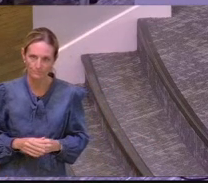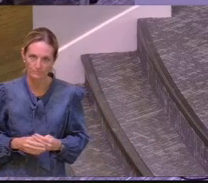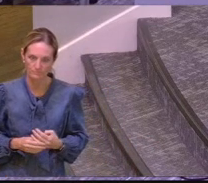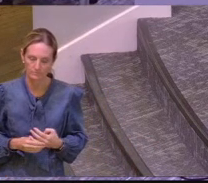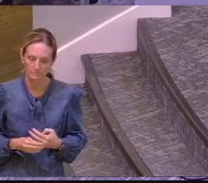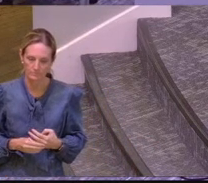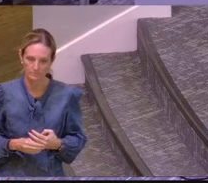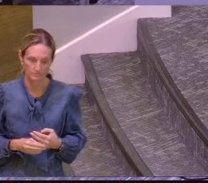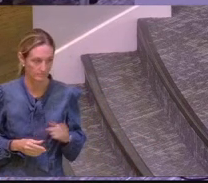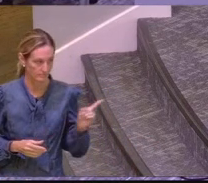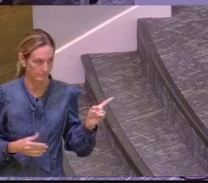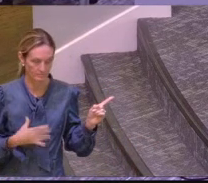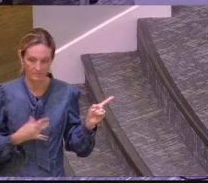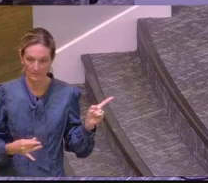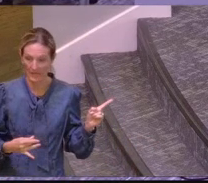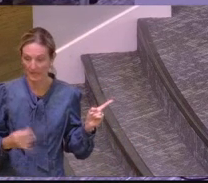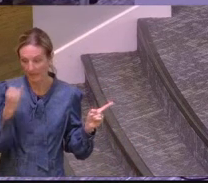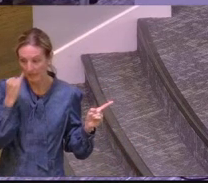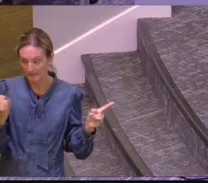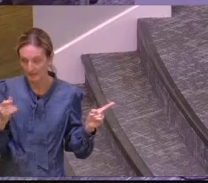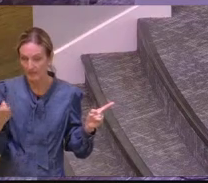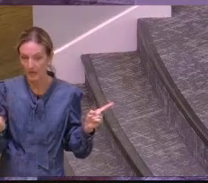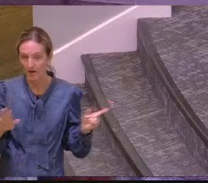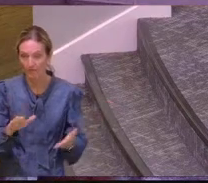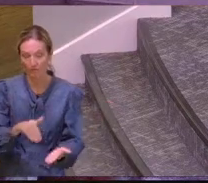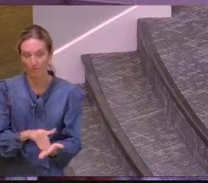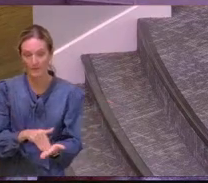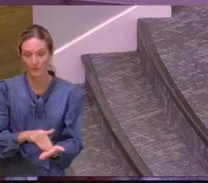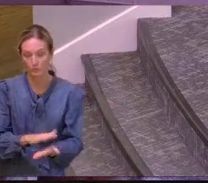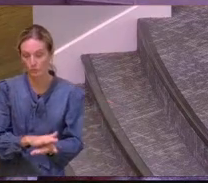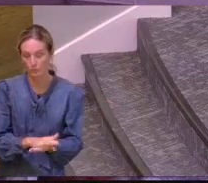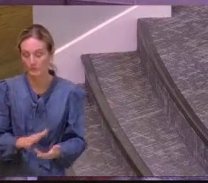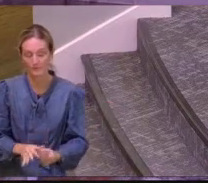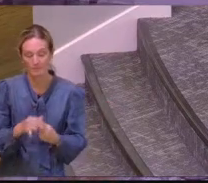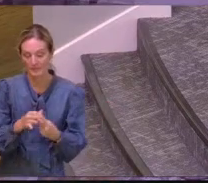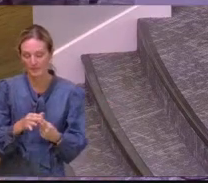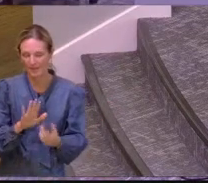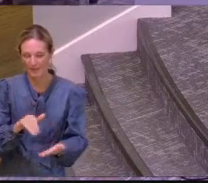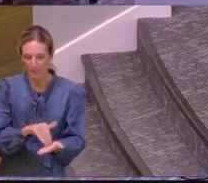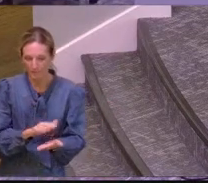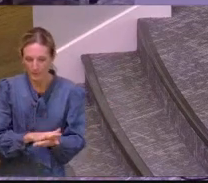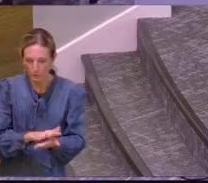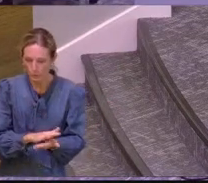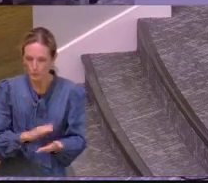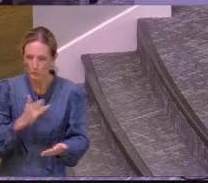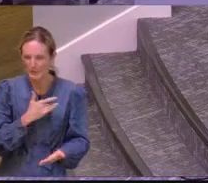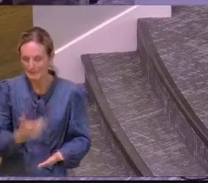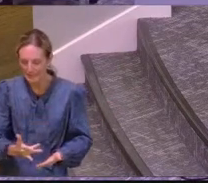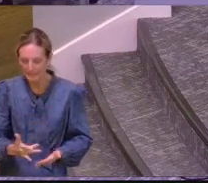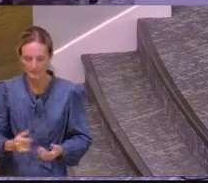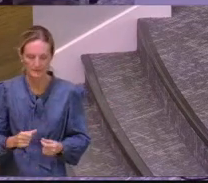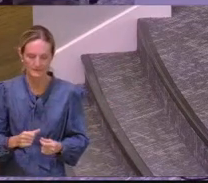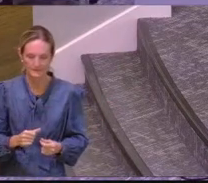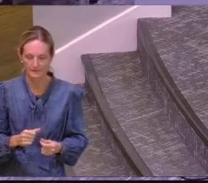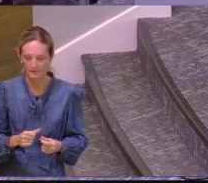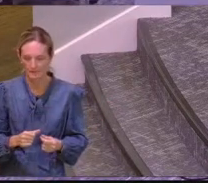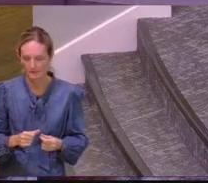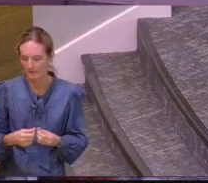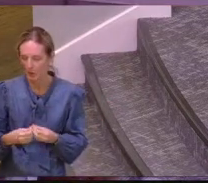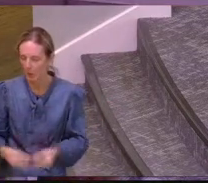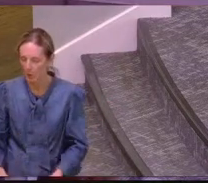I like the idea of our middle schools, especially because they tend to lose focus there. You know, they leave